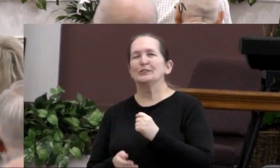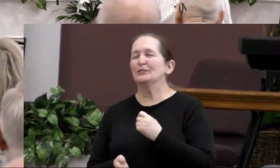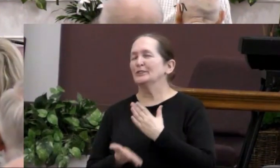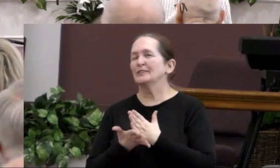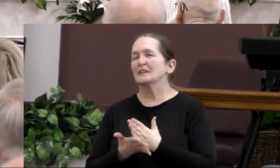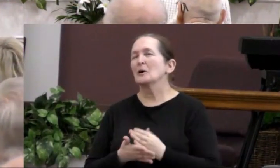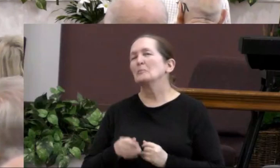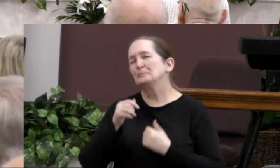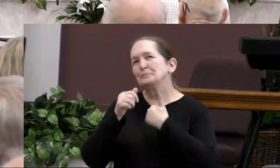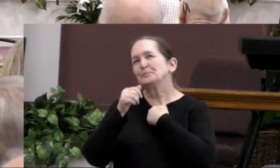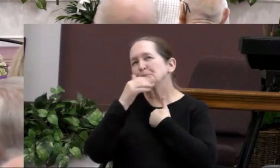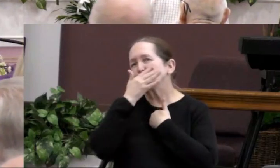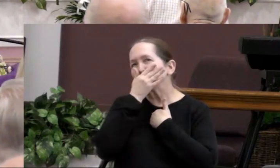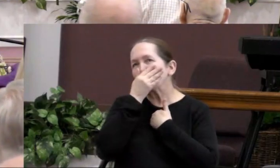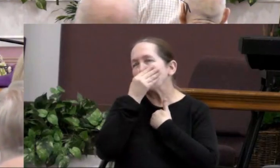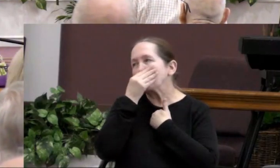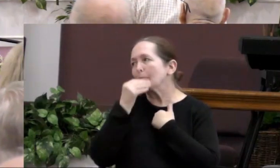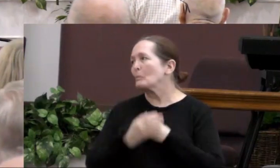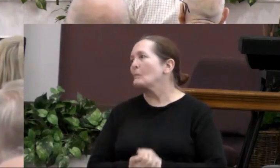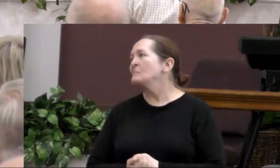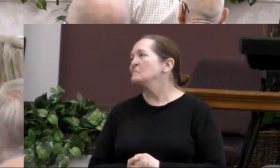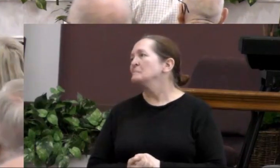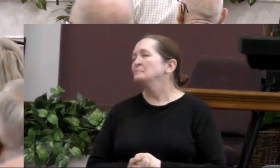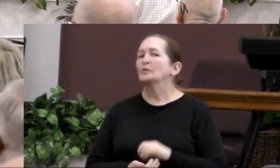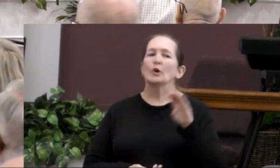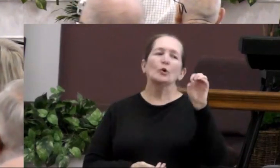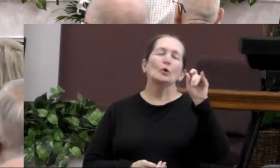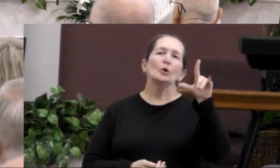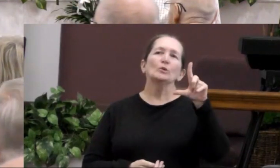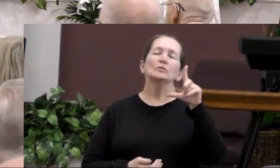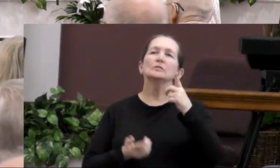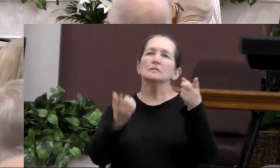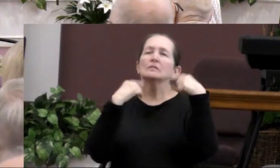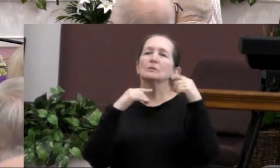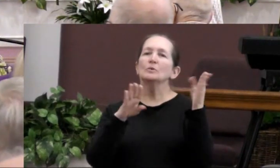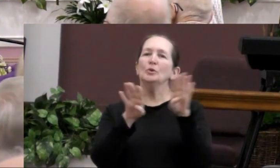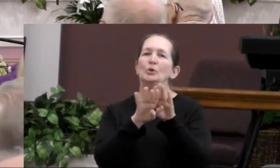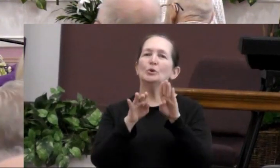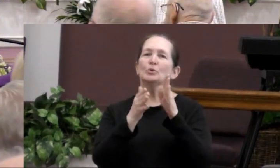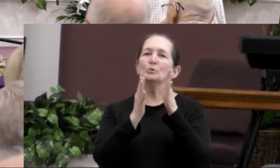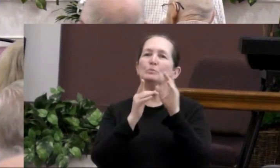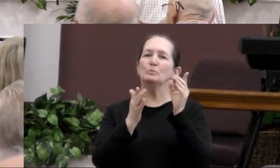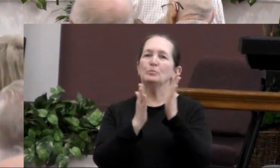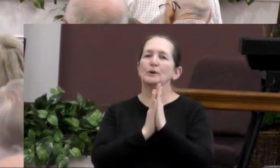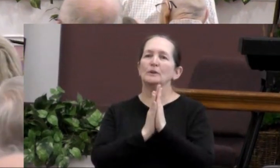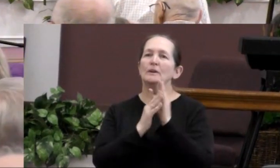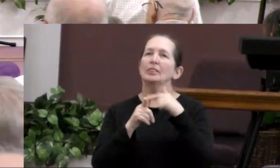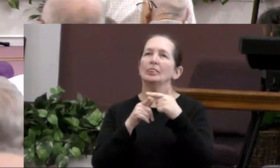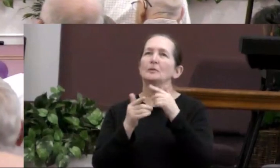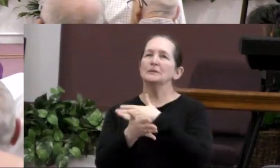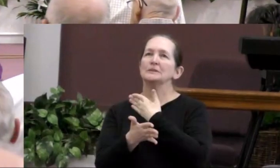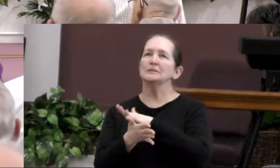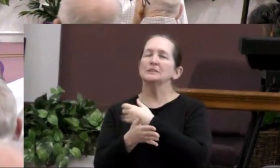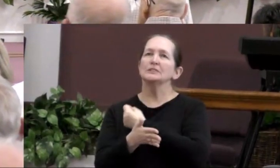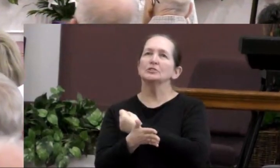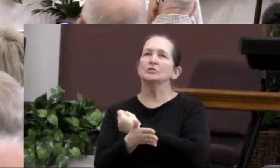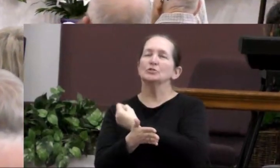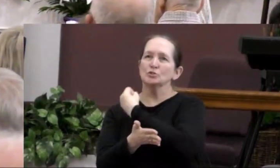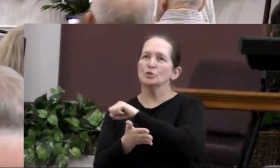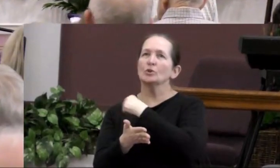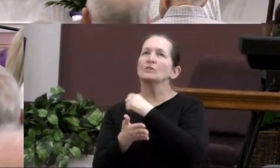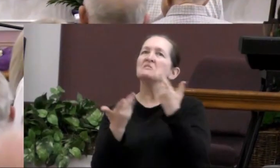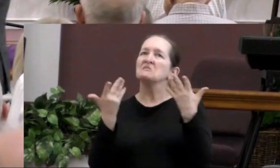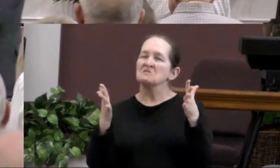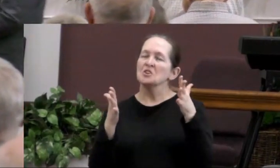All right. Well, Earl is going to come and close us in a word of prayer, and then we're going to sing a chorus to finish our